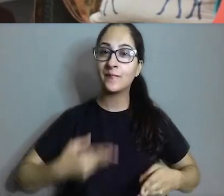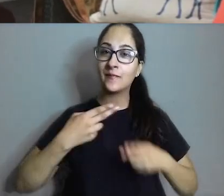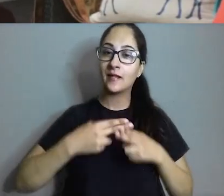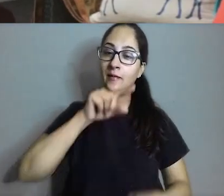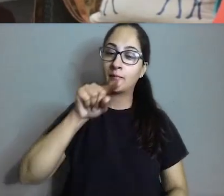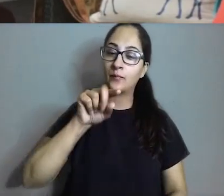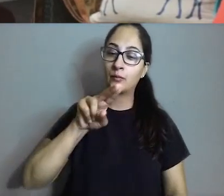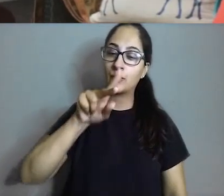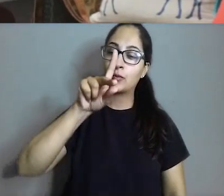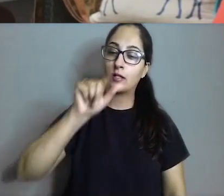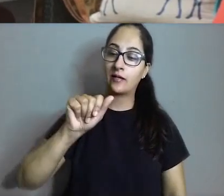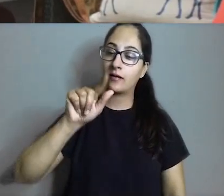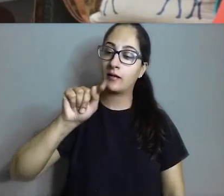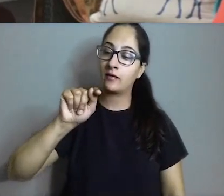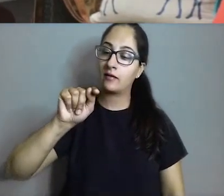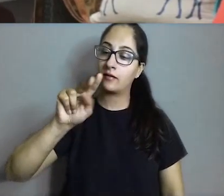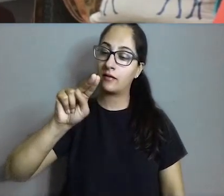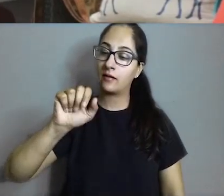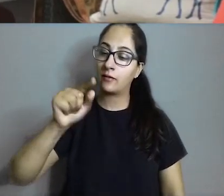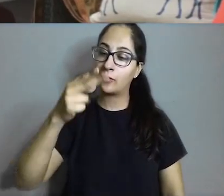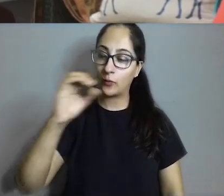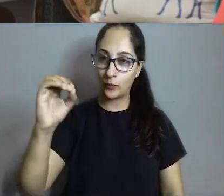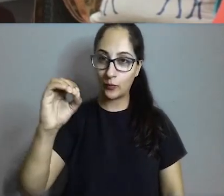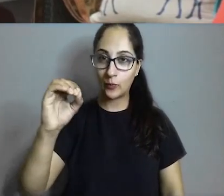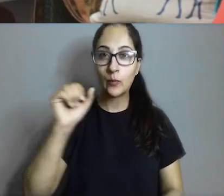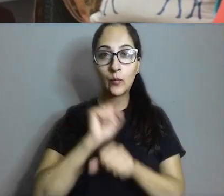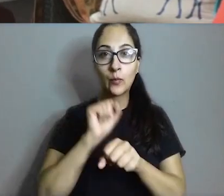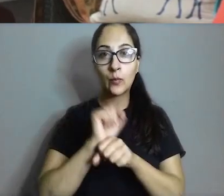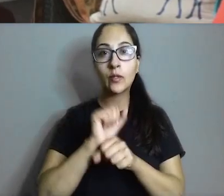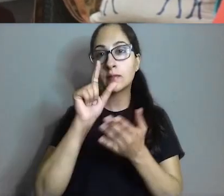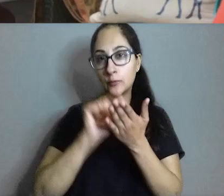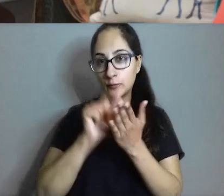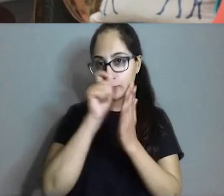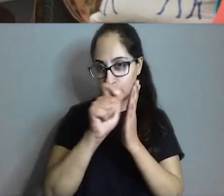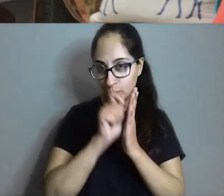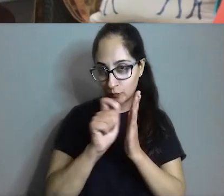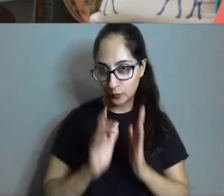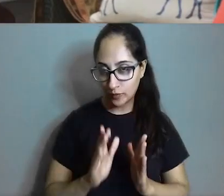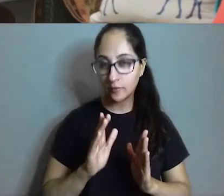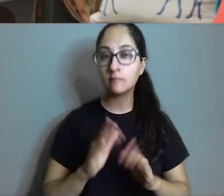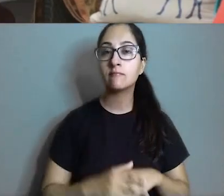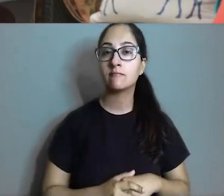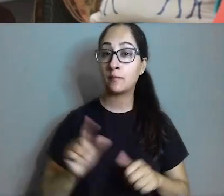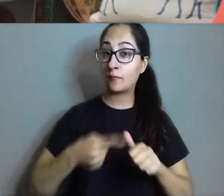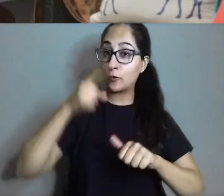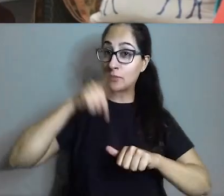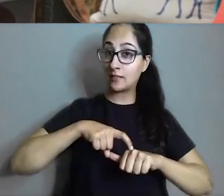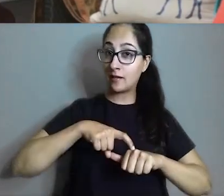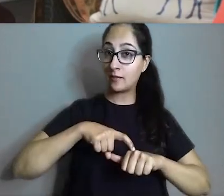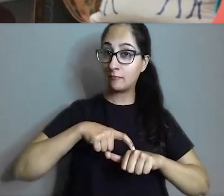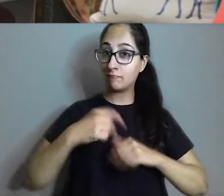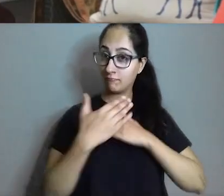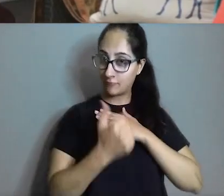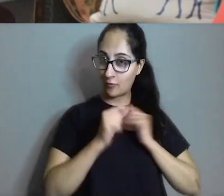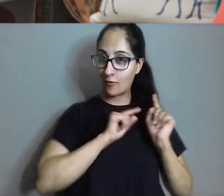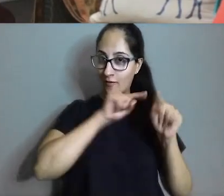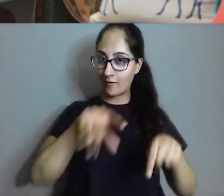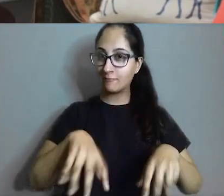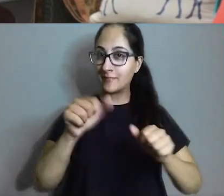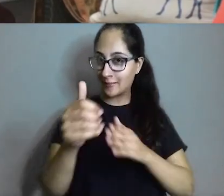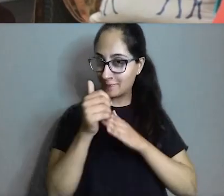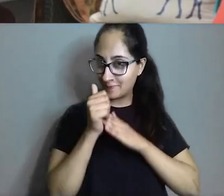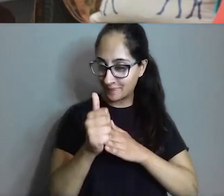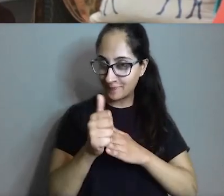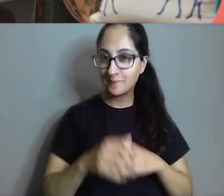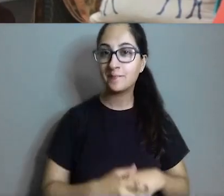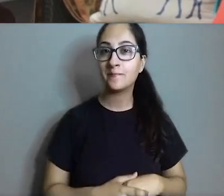20 years now, and this is my first time hosting this program. So thank you to Farah, Omar, Zain, and all my